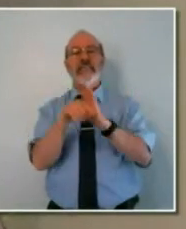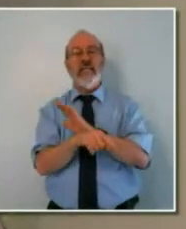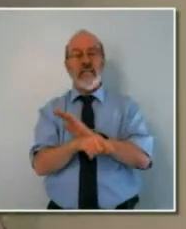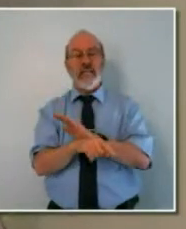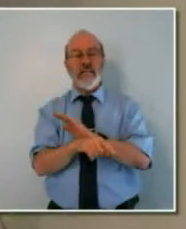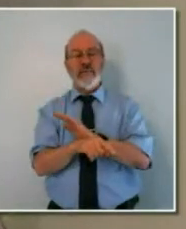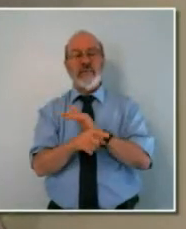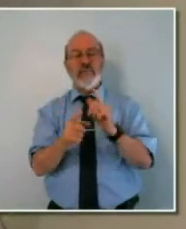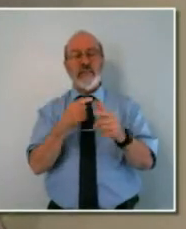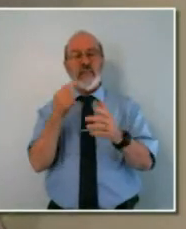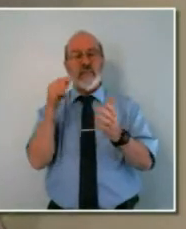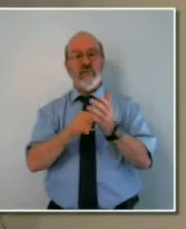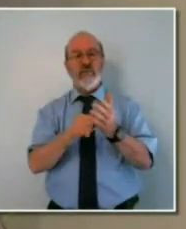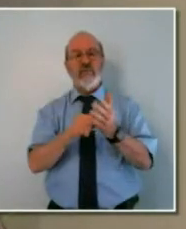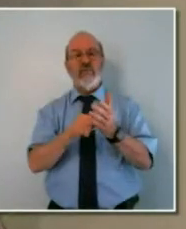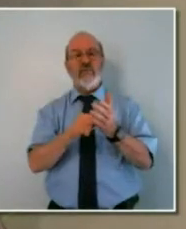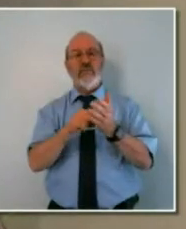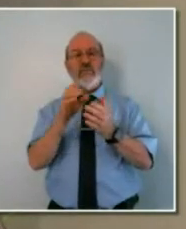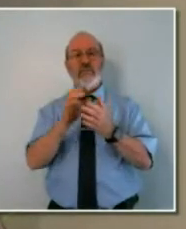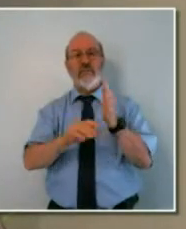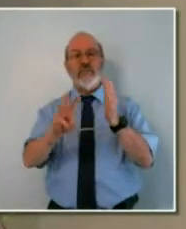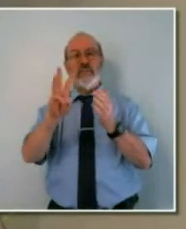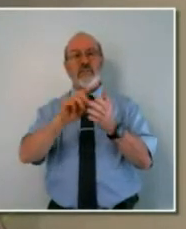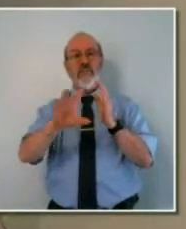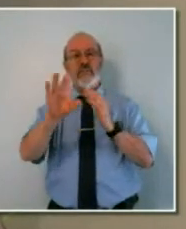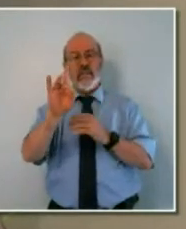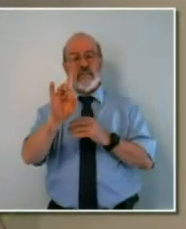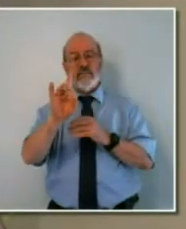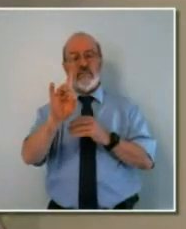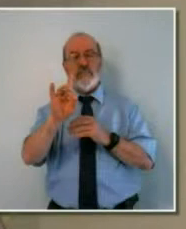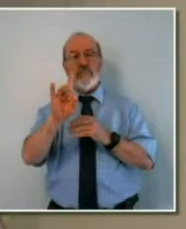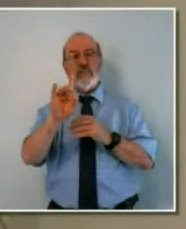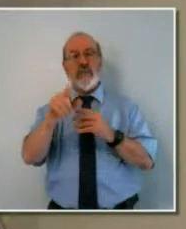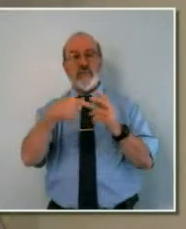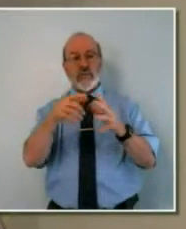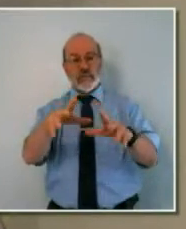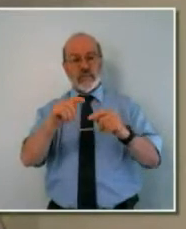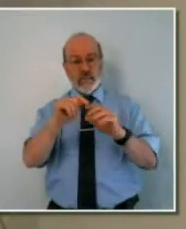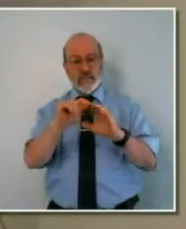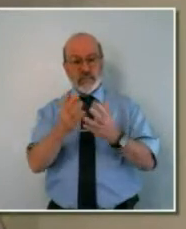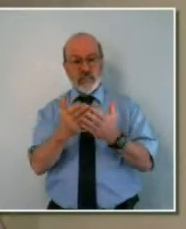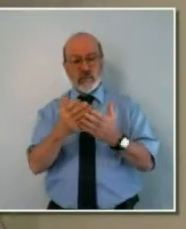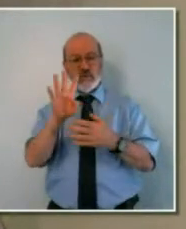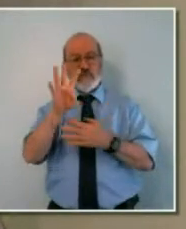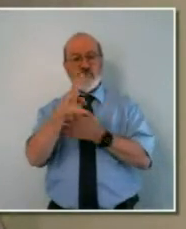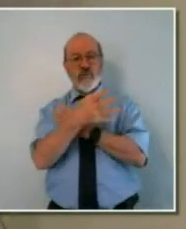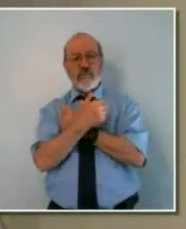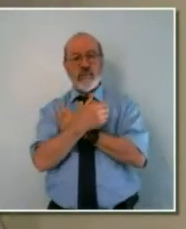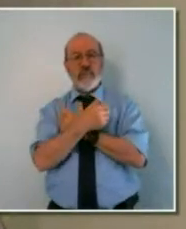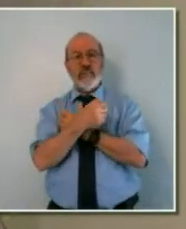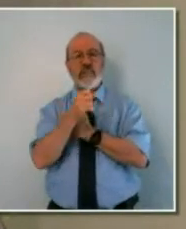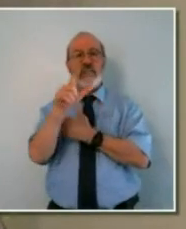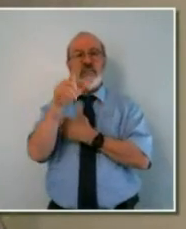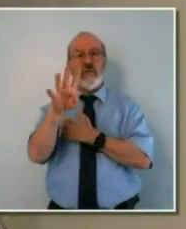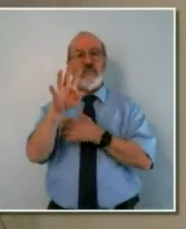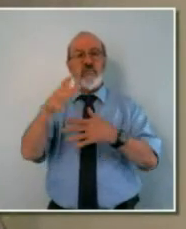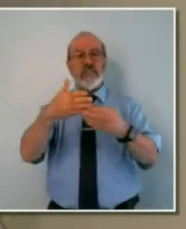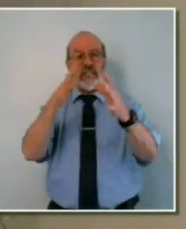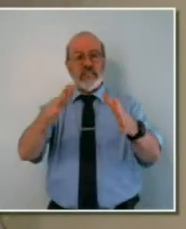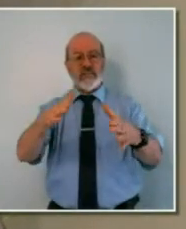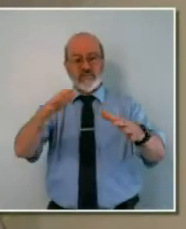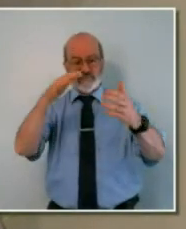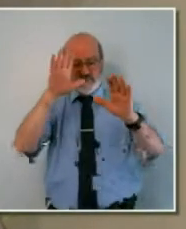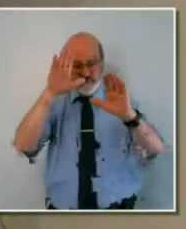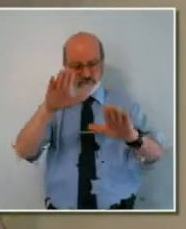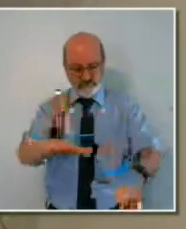to notice in verse number 8. And when he had taken the book, the four beasts and 24 elders fell down before the lamb, having